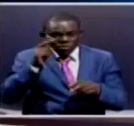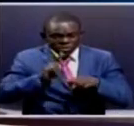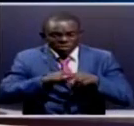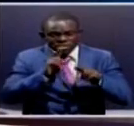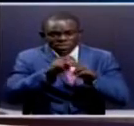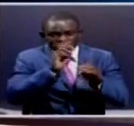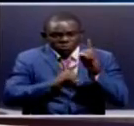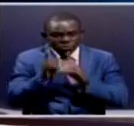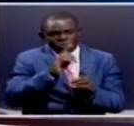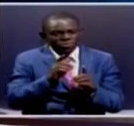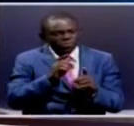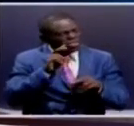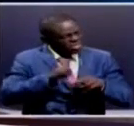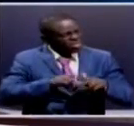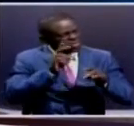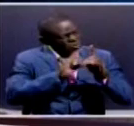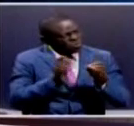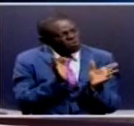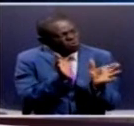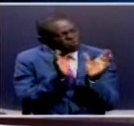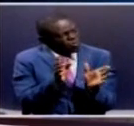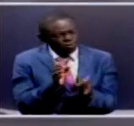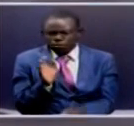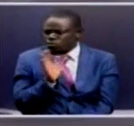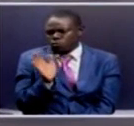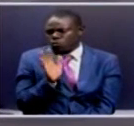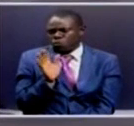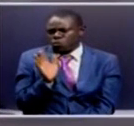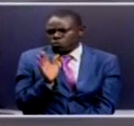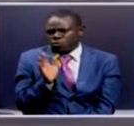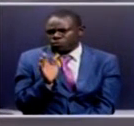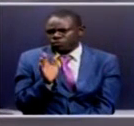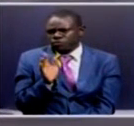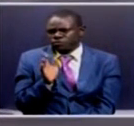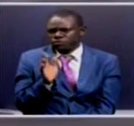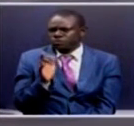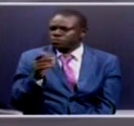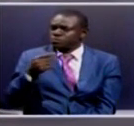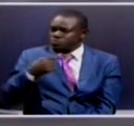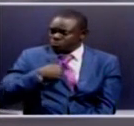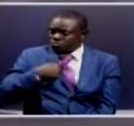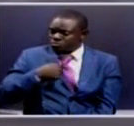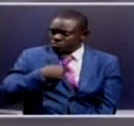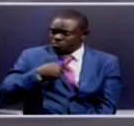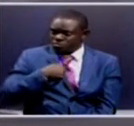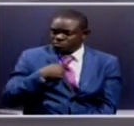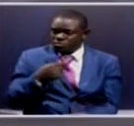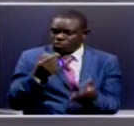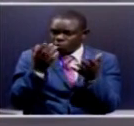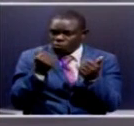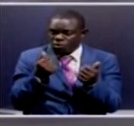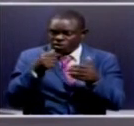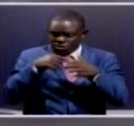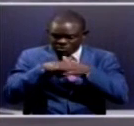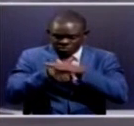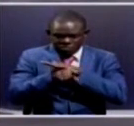by force. No. I'm going for this process voluntarily. My position is that I would like to go and sit in the same